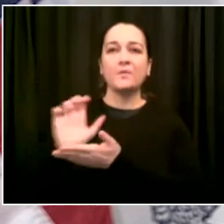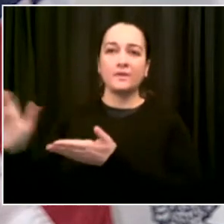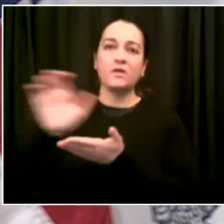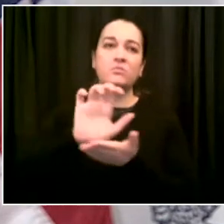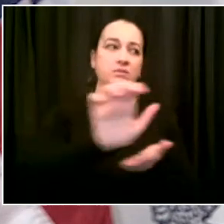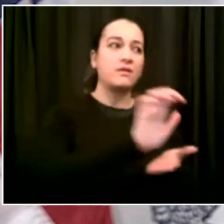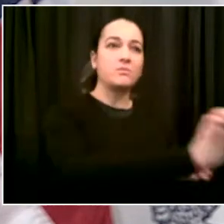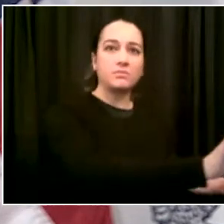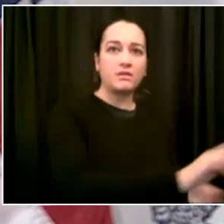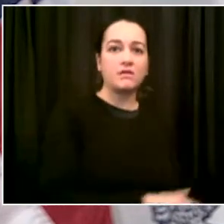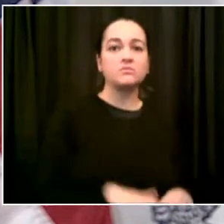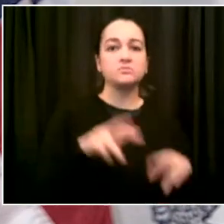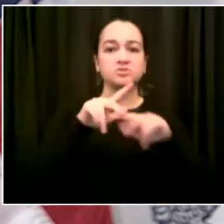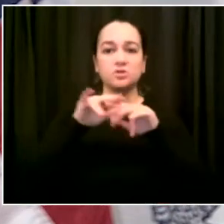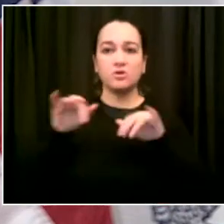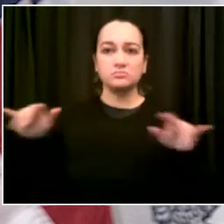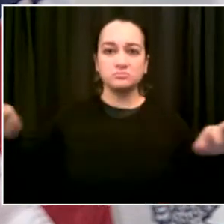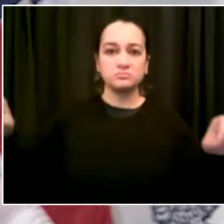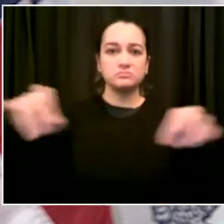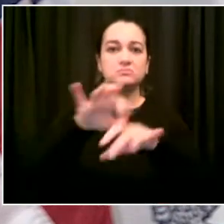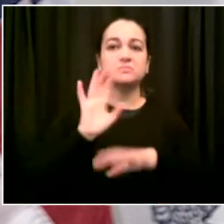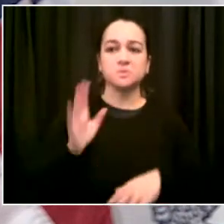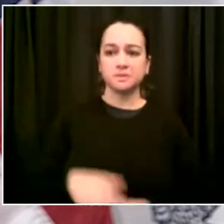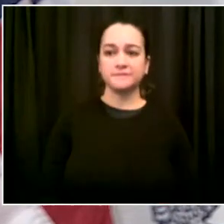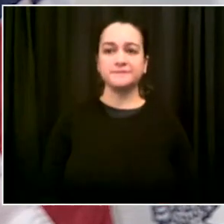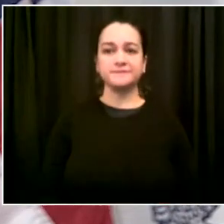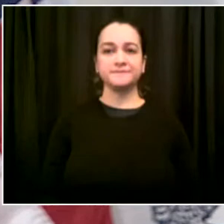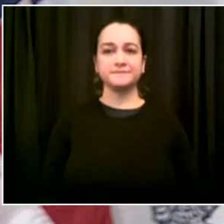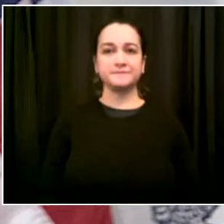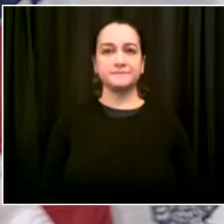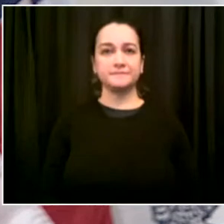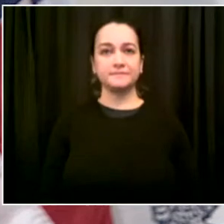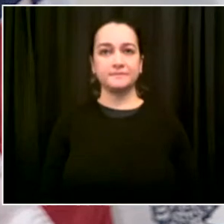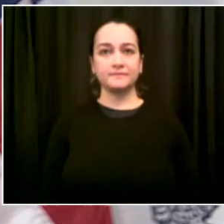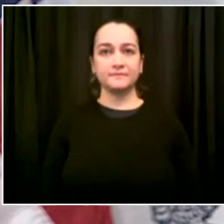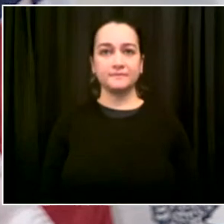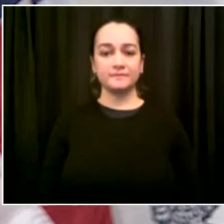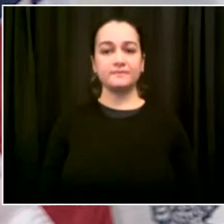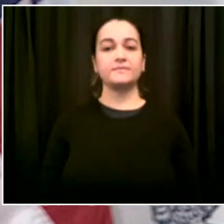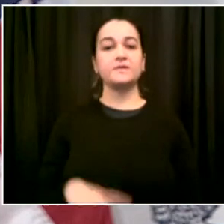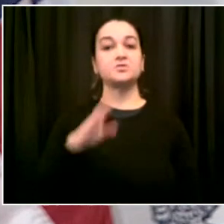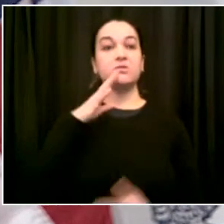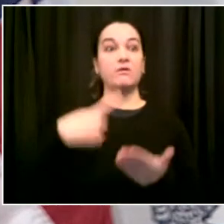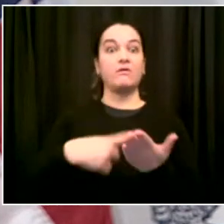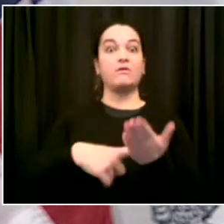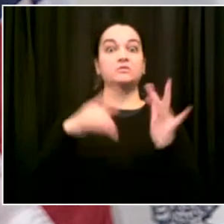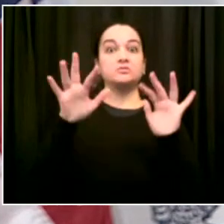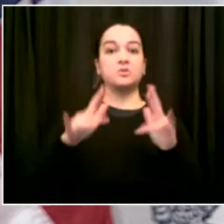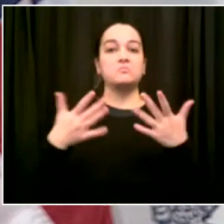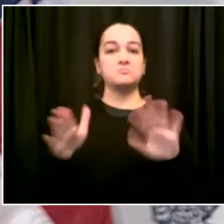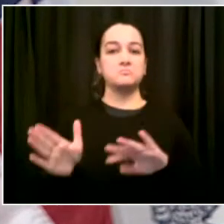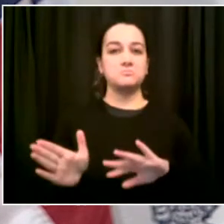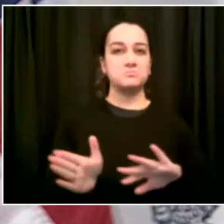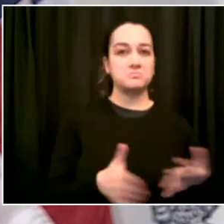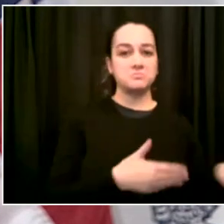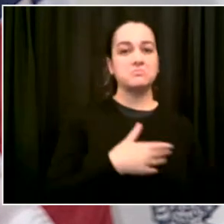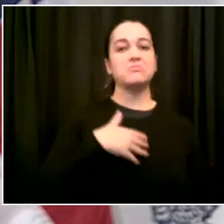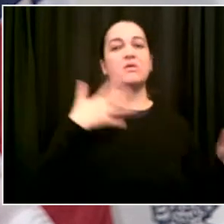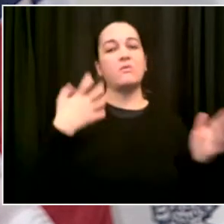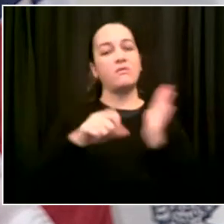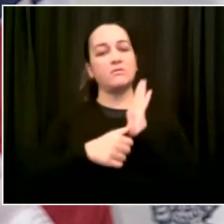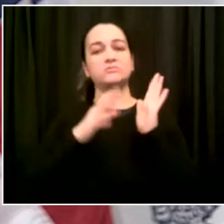update on the thing that we are focused on every day, which is getting people vaccinated, protecting people from the coronavirus.